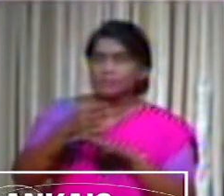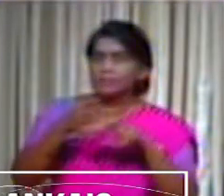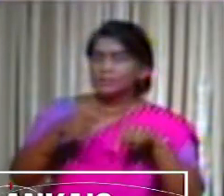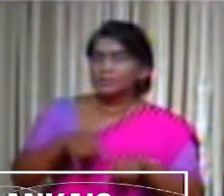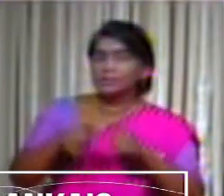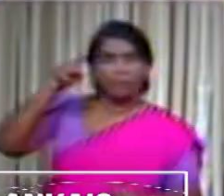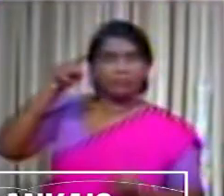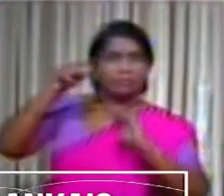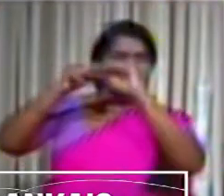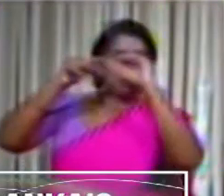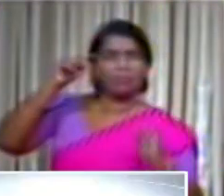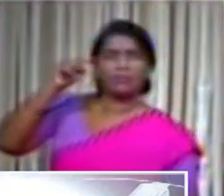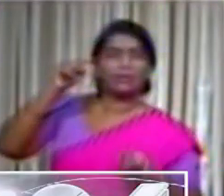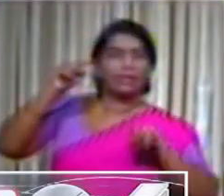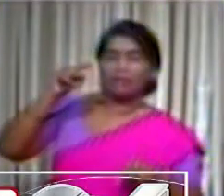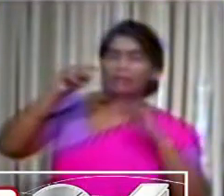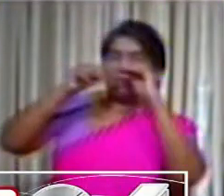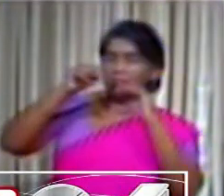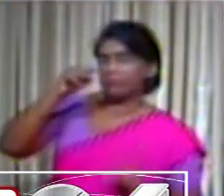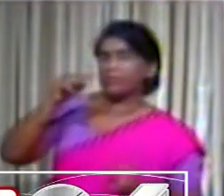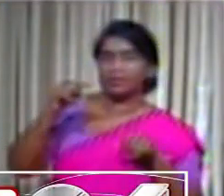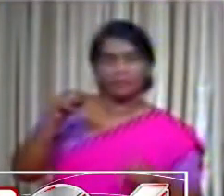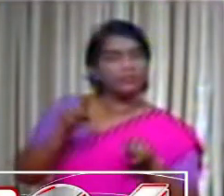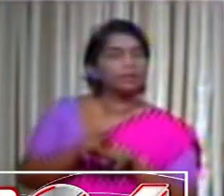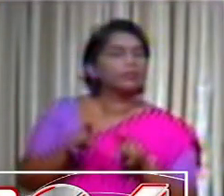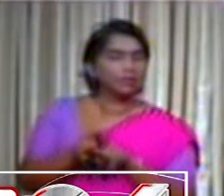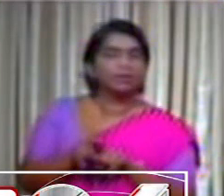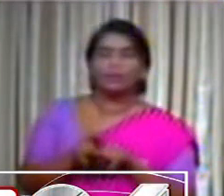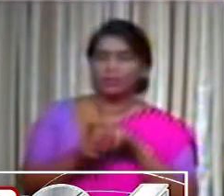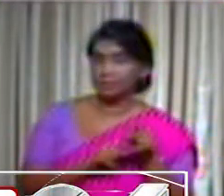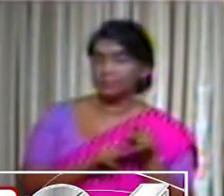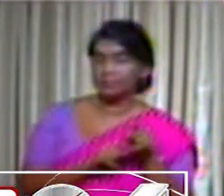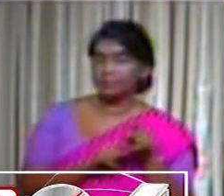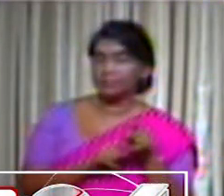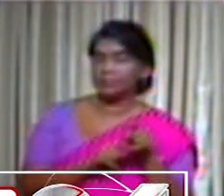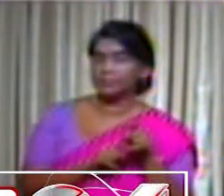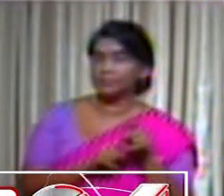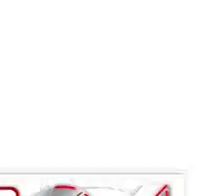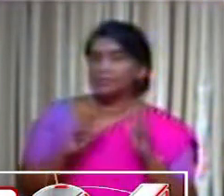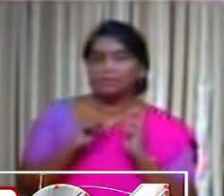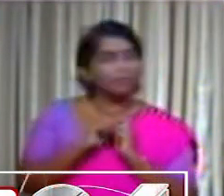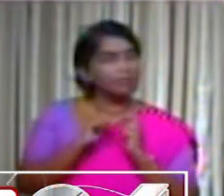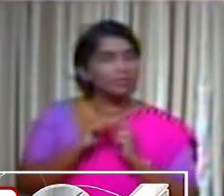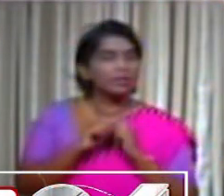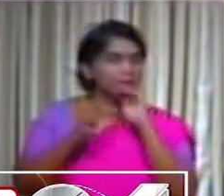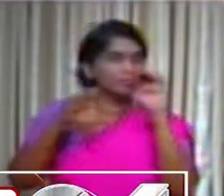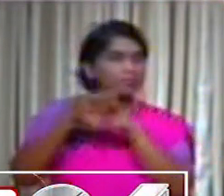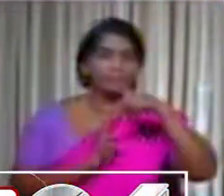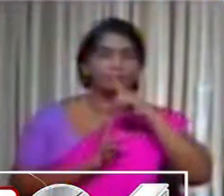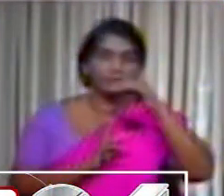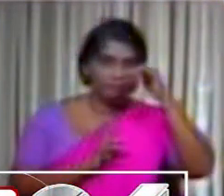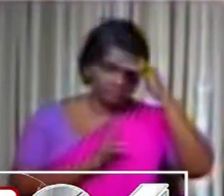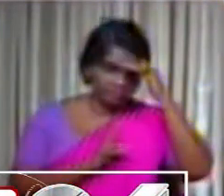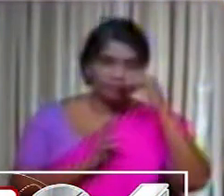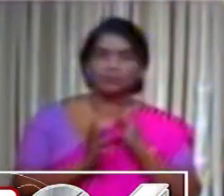to 102. A deterioration of 89 ranking positions. And we as a country should be ashamed about it.